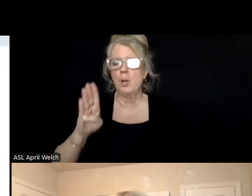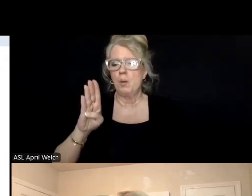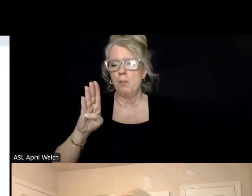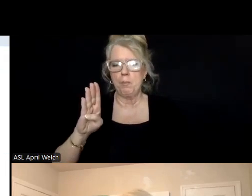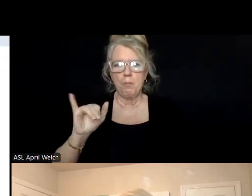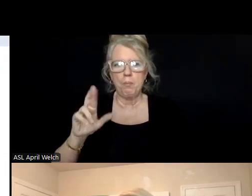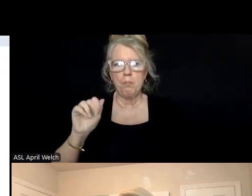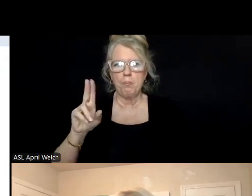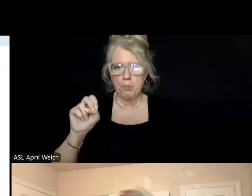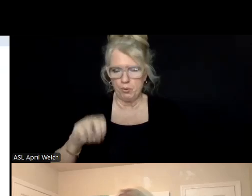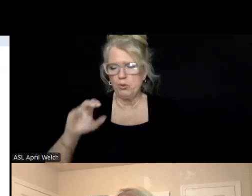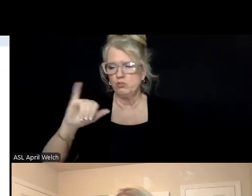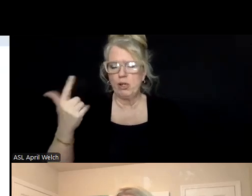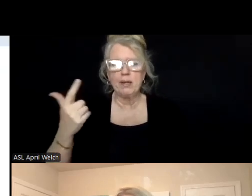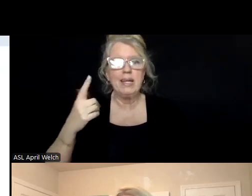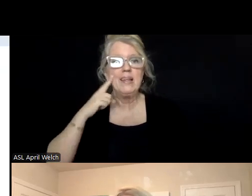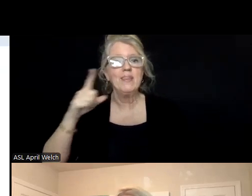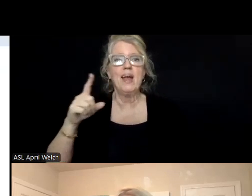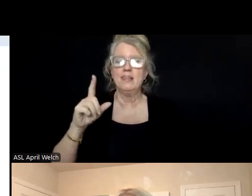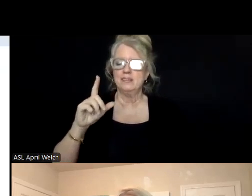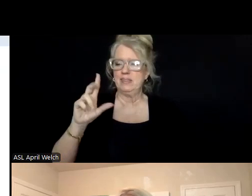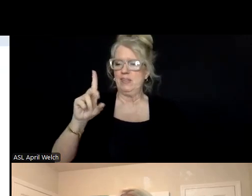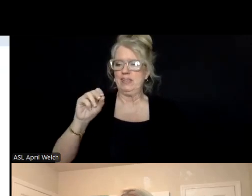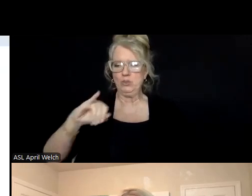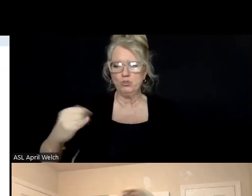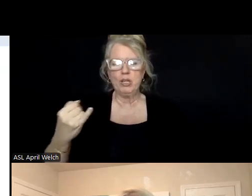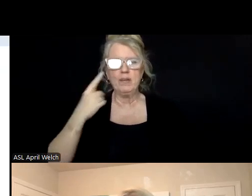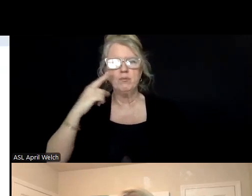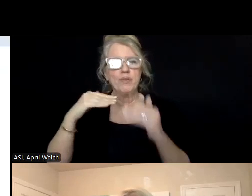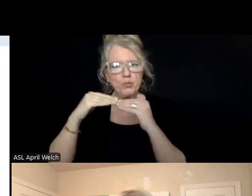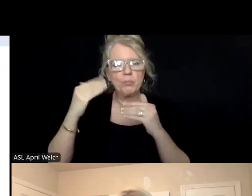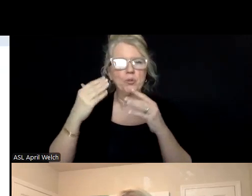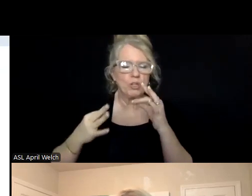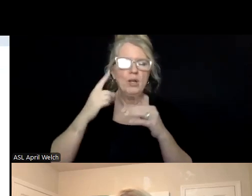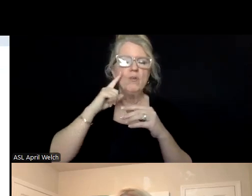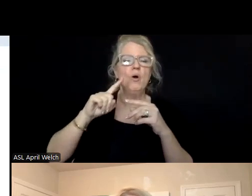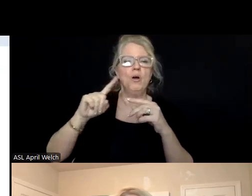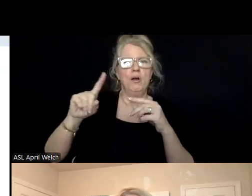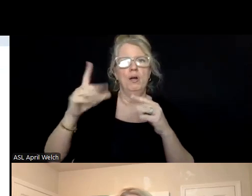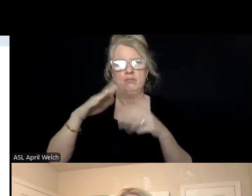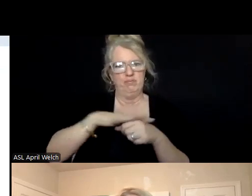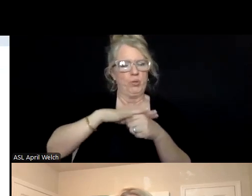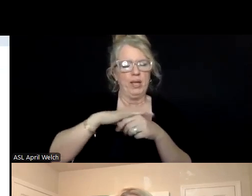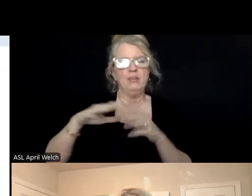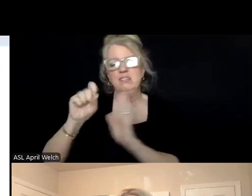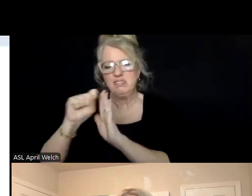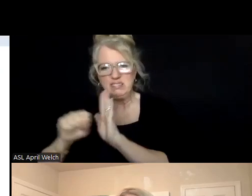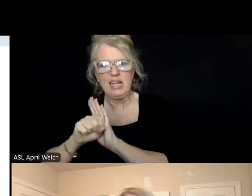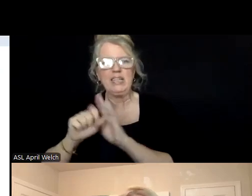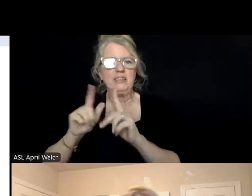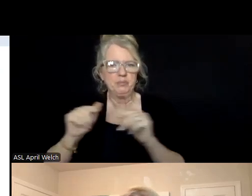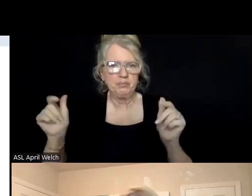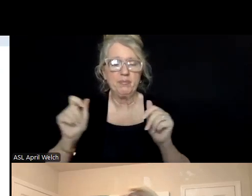Justice Assistance Grant Program is DOJ's cornerstone criminal justice funding to states and localities.